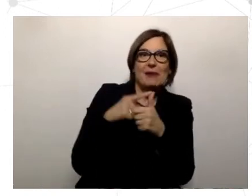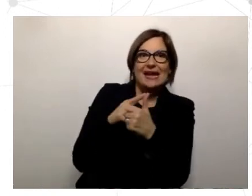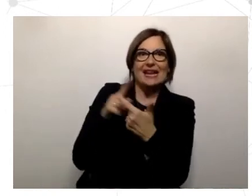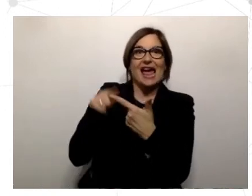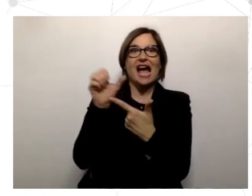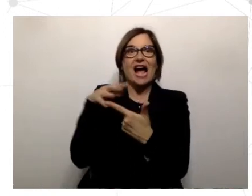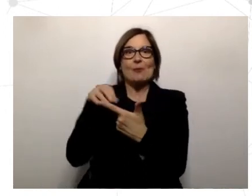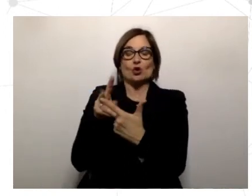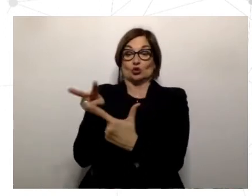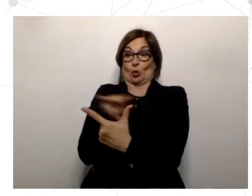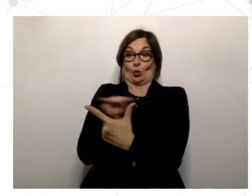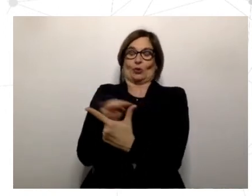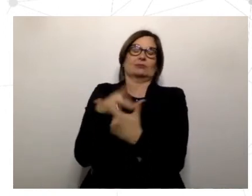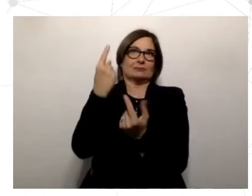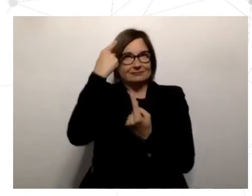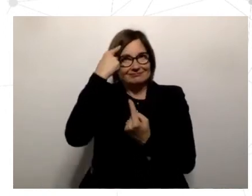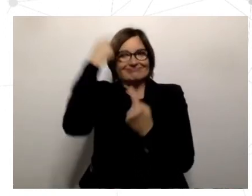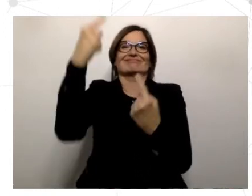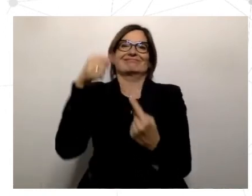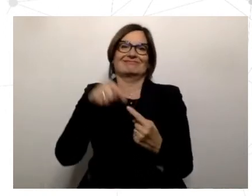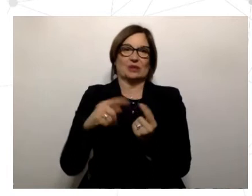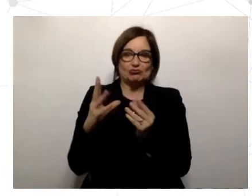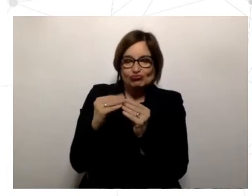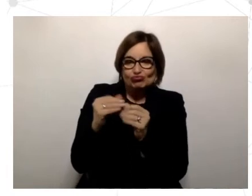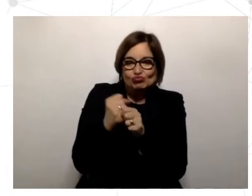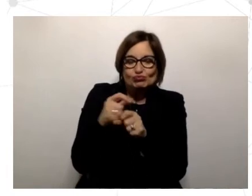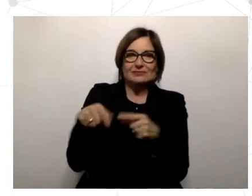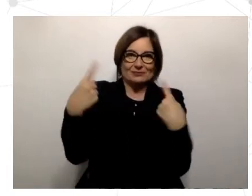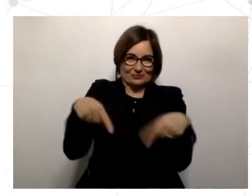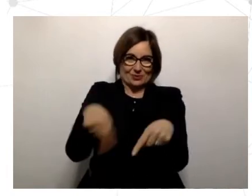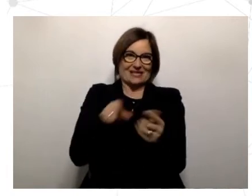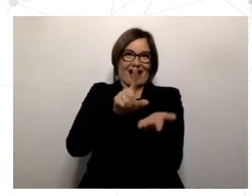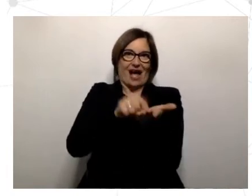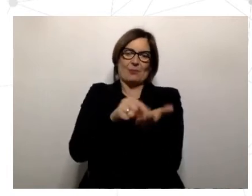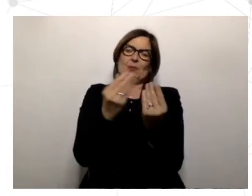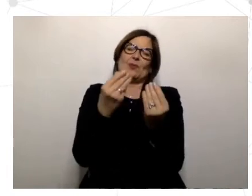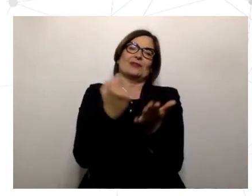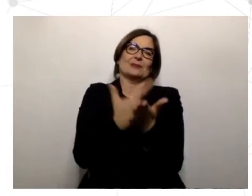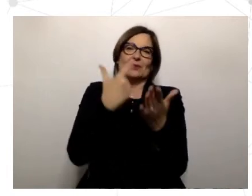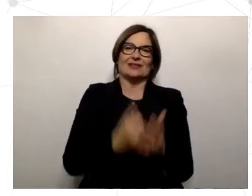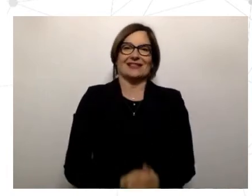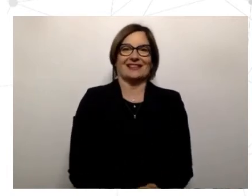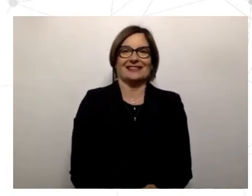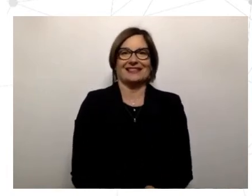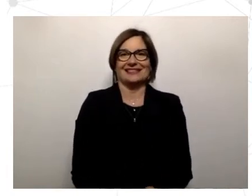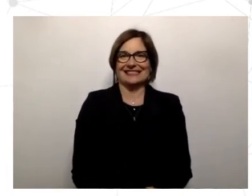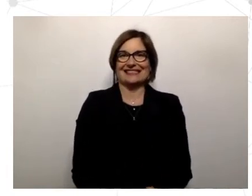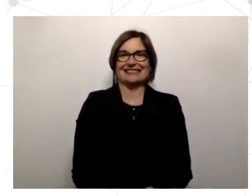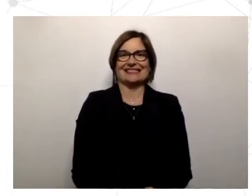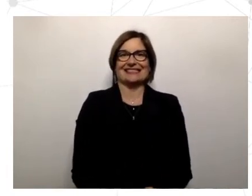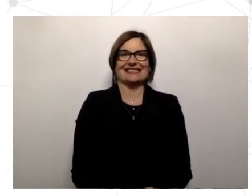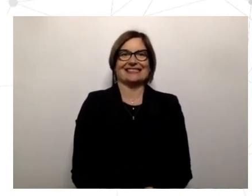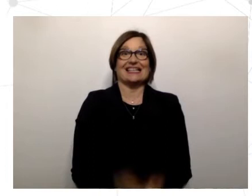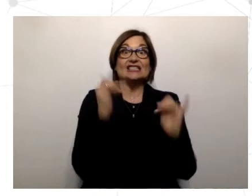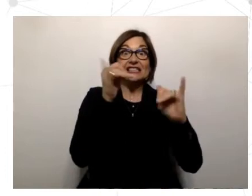veri ideatori, realizzatori di questa app così importante. Certo, certo.